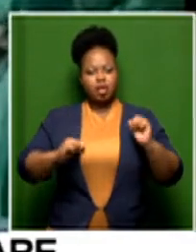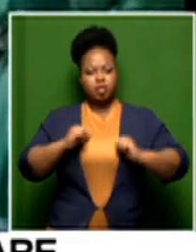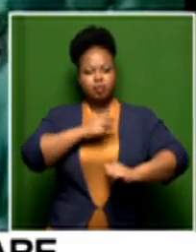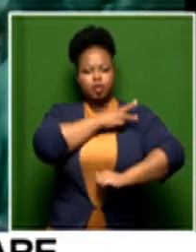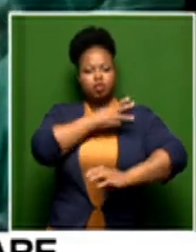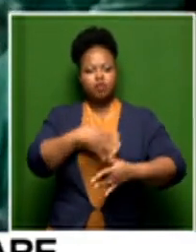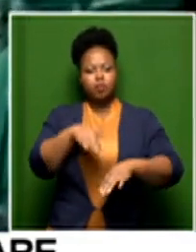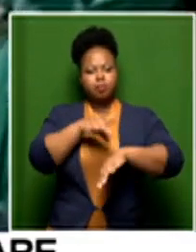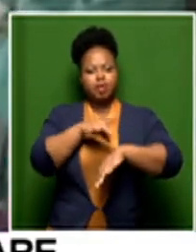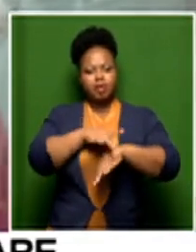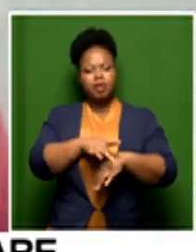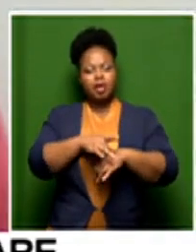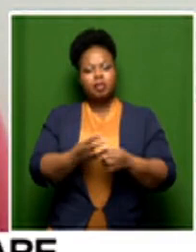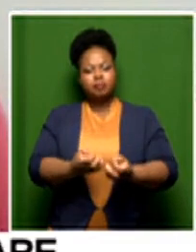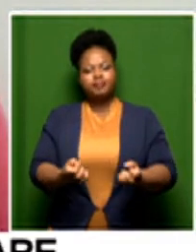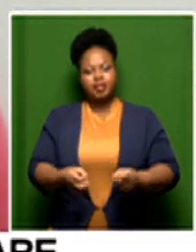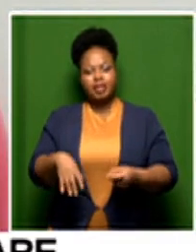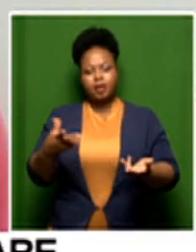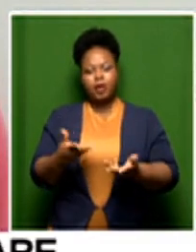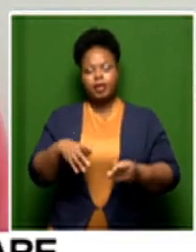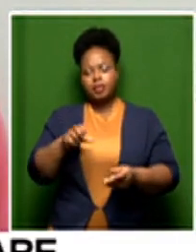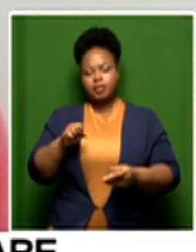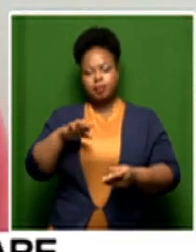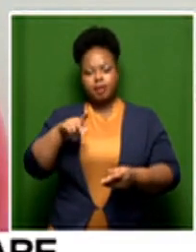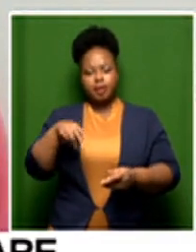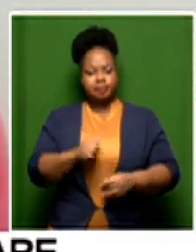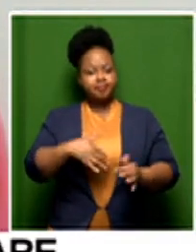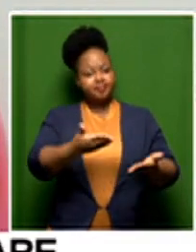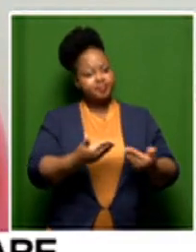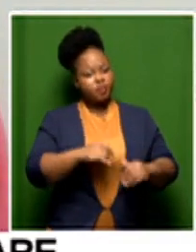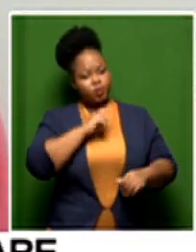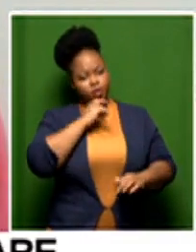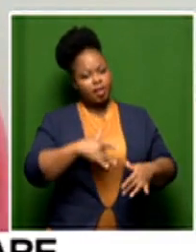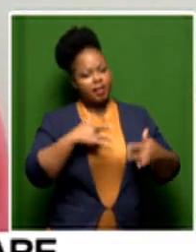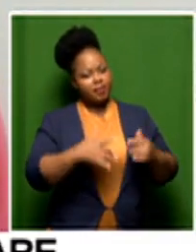Manager for Medical Devices at SAHPRA. Momeena, thanks for your time. Welcome to Morning Live.